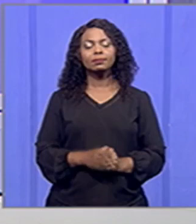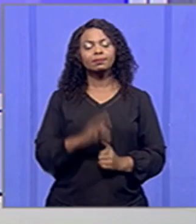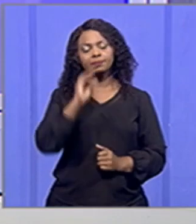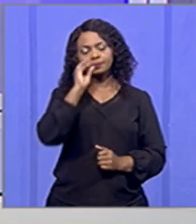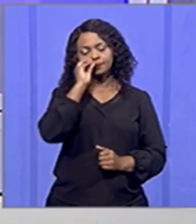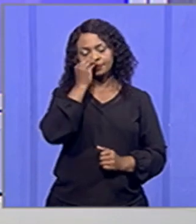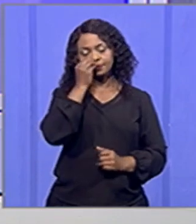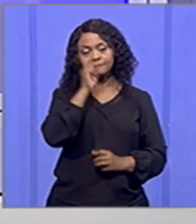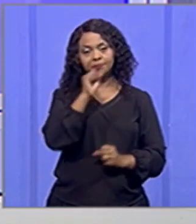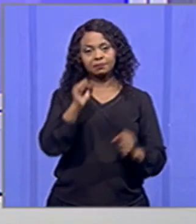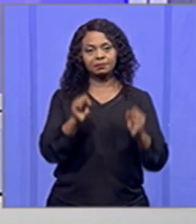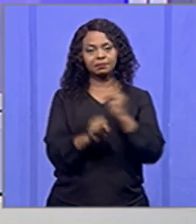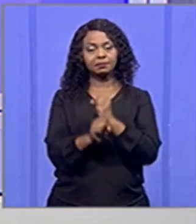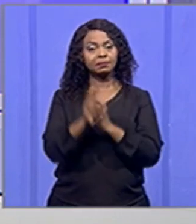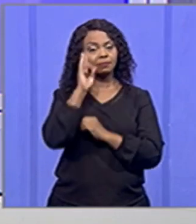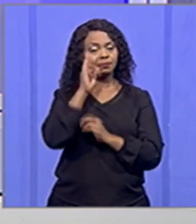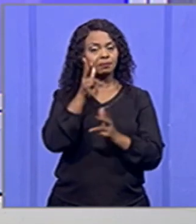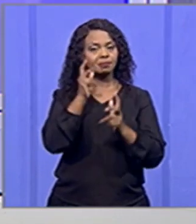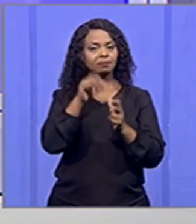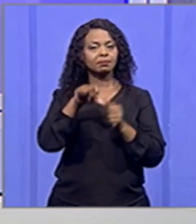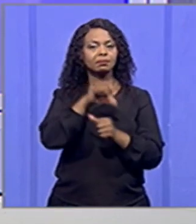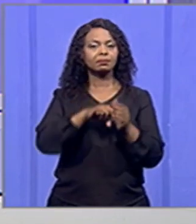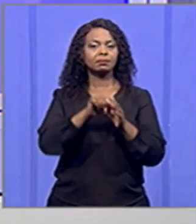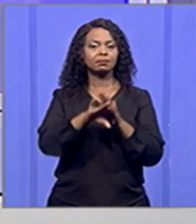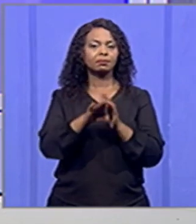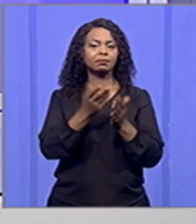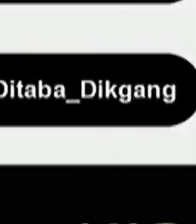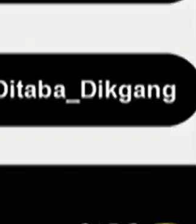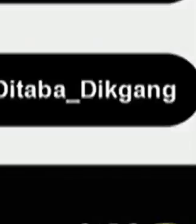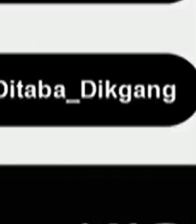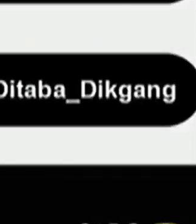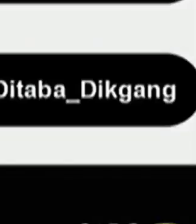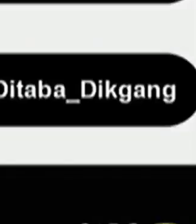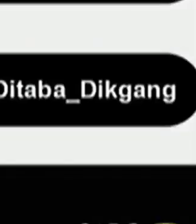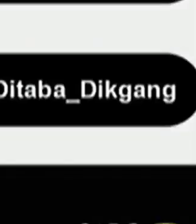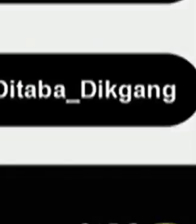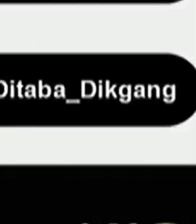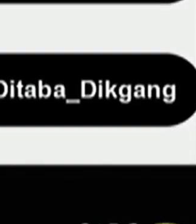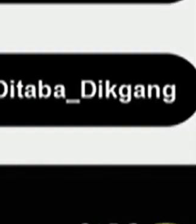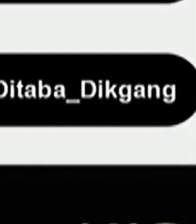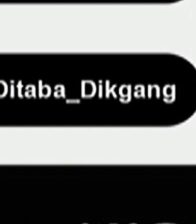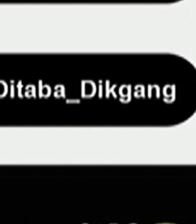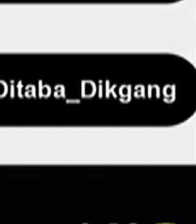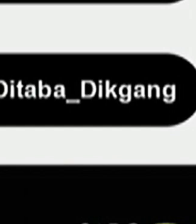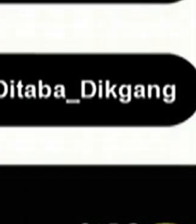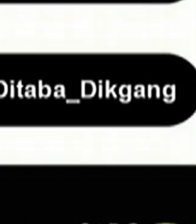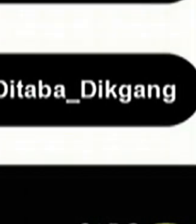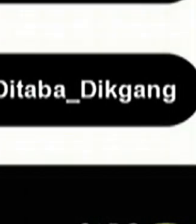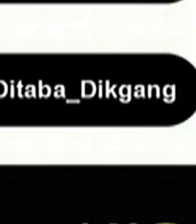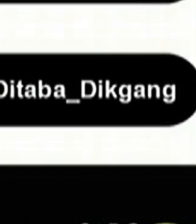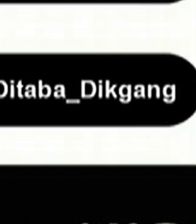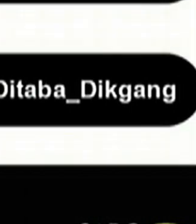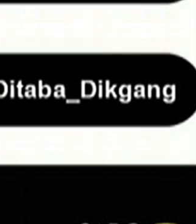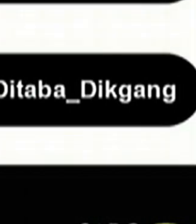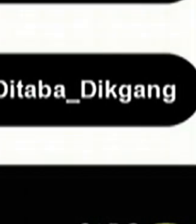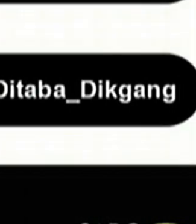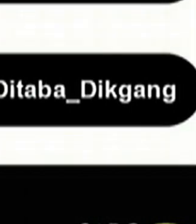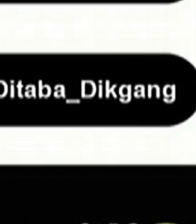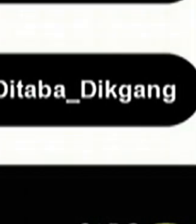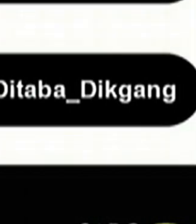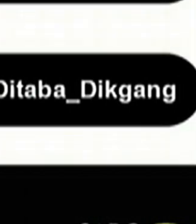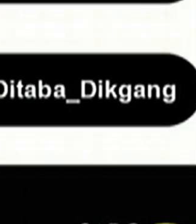Motwetso se lebale gore re gone mo mafaratlhatlheng a ditlhaeletsano mo Twitter o re bona ka @ditaba_dikgang mo Facebook